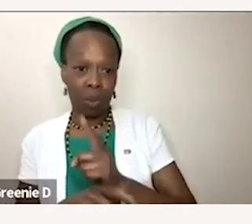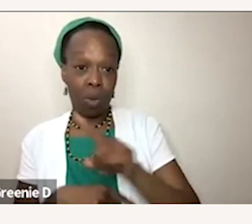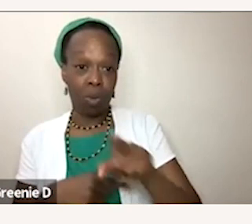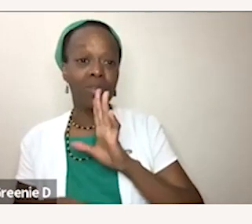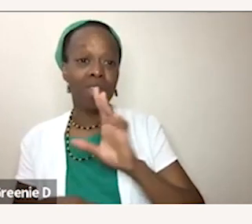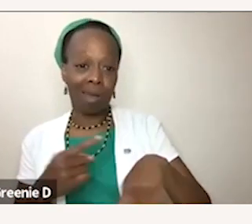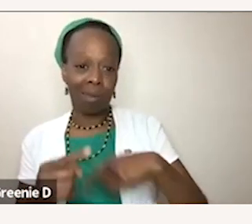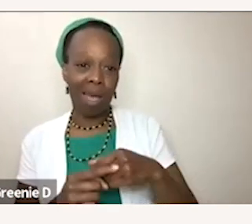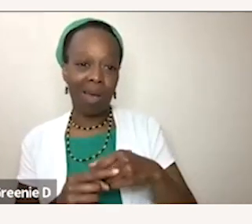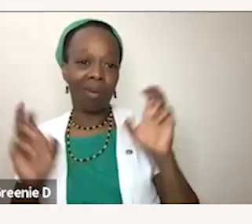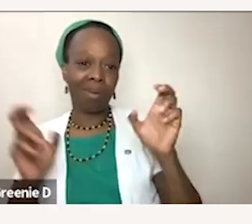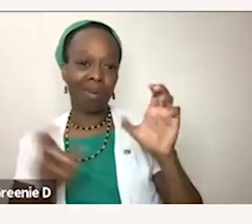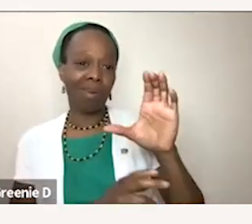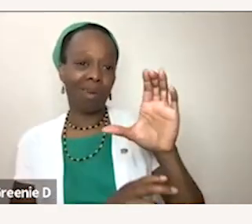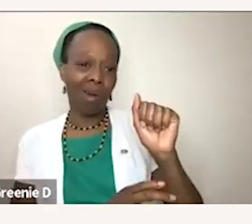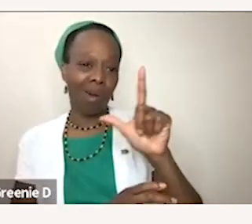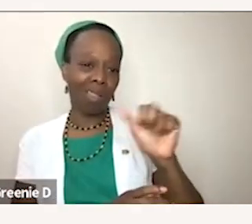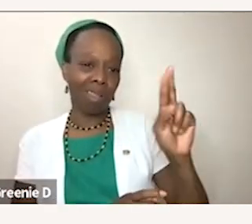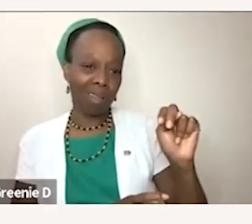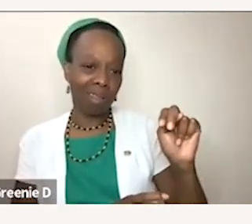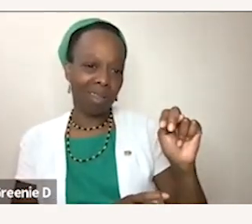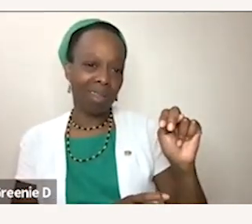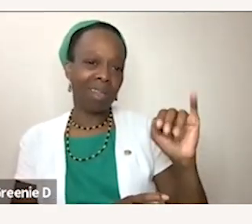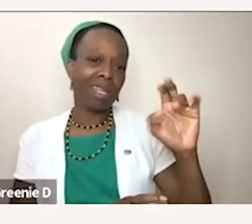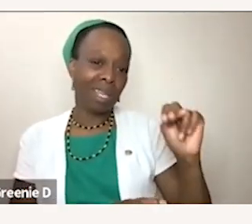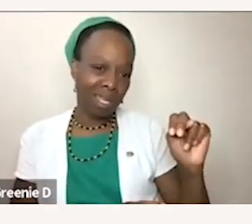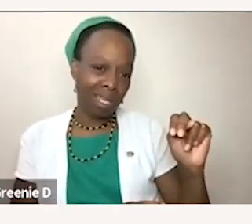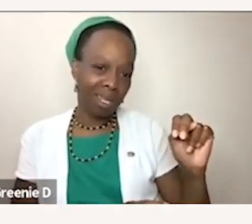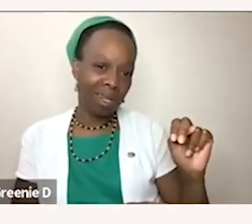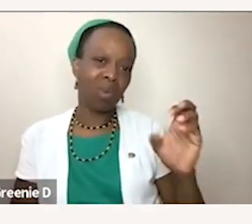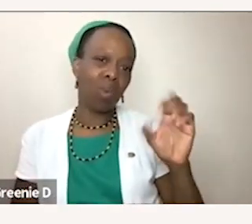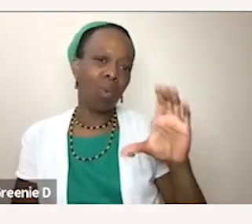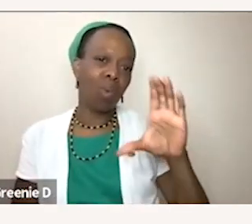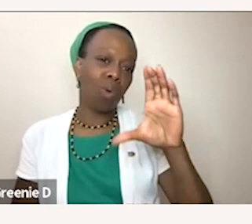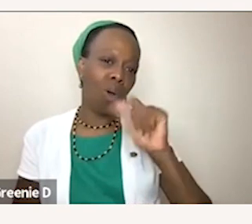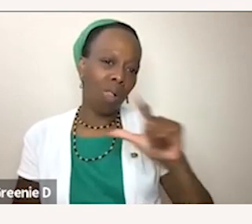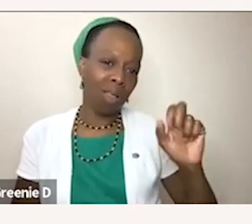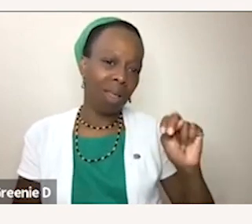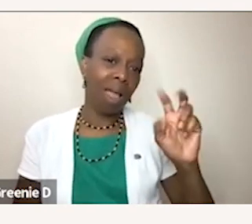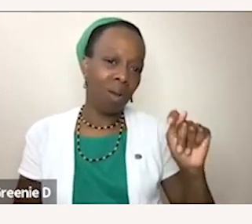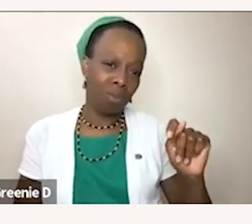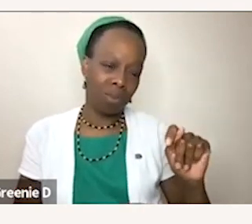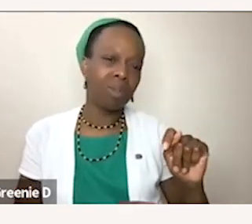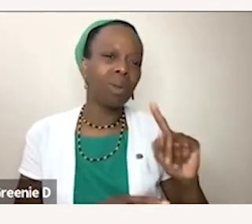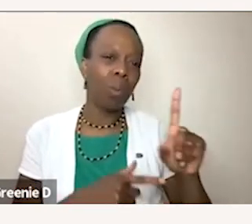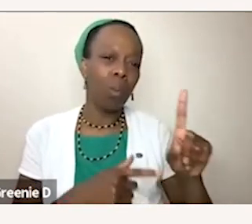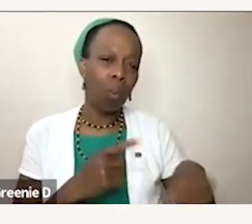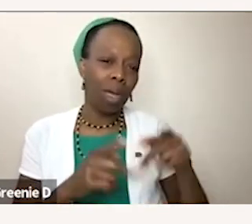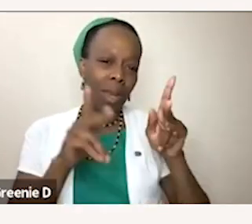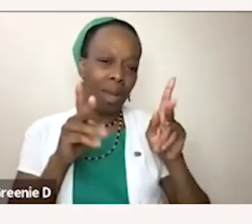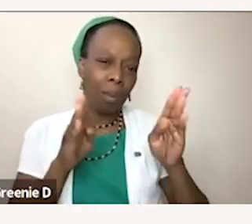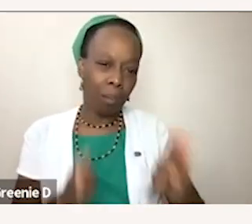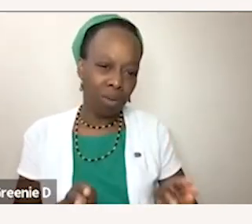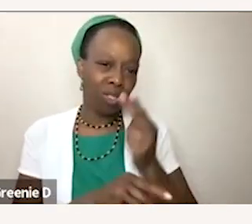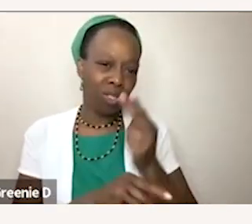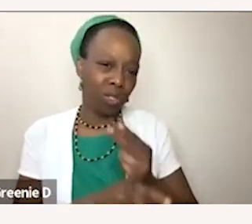in or calling out, obviously, if someone is using a slur, then calling somebody out on that, to say, hang on, stop, this